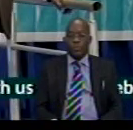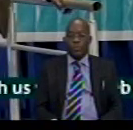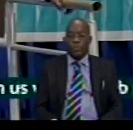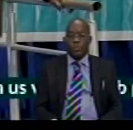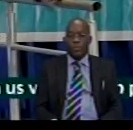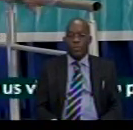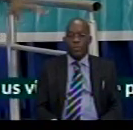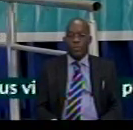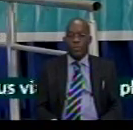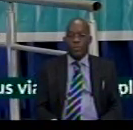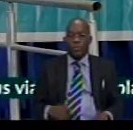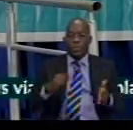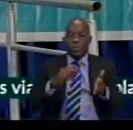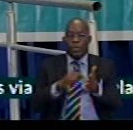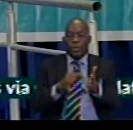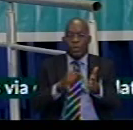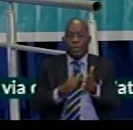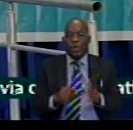Vérifiez, continuez.